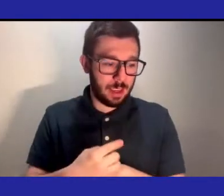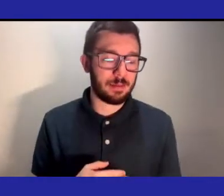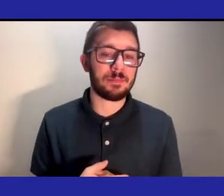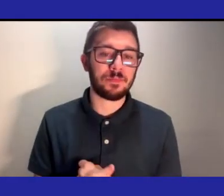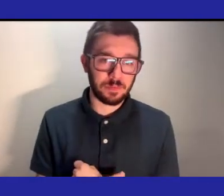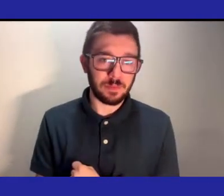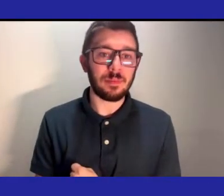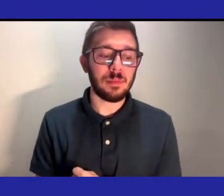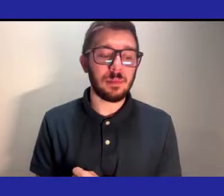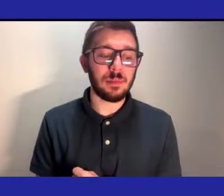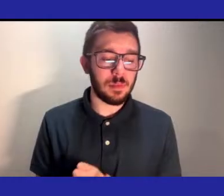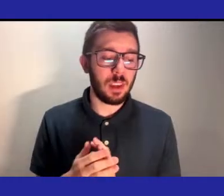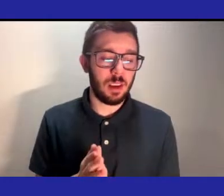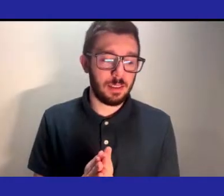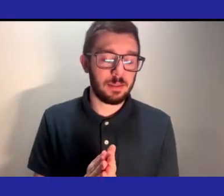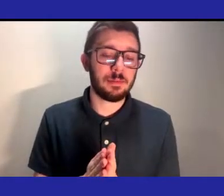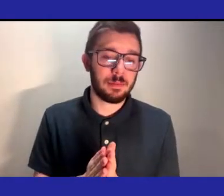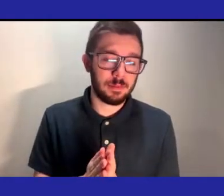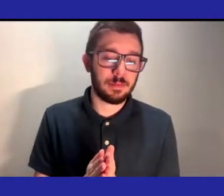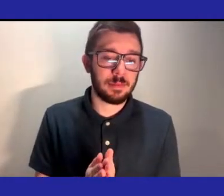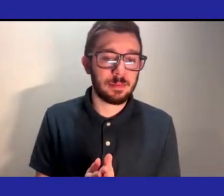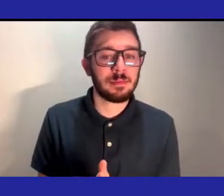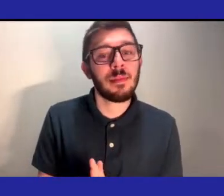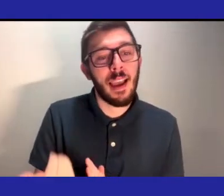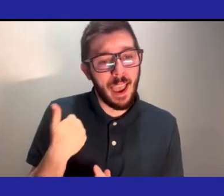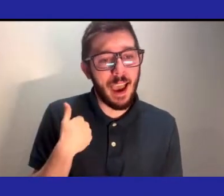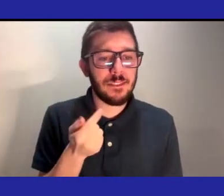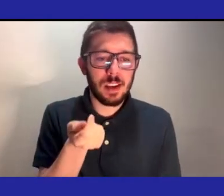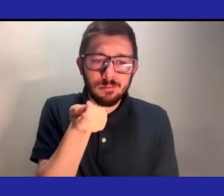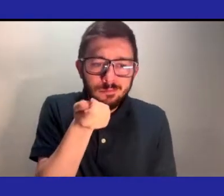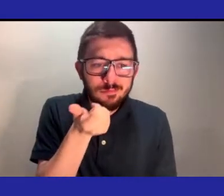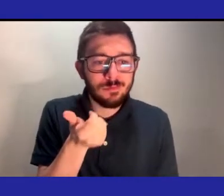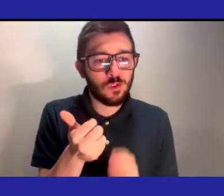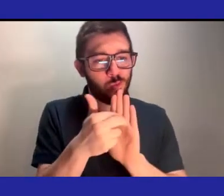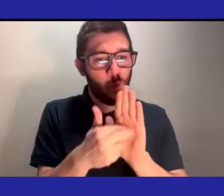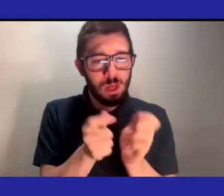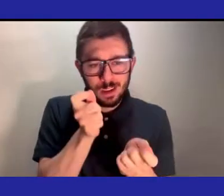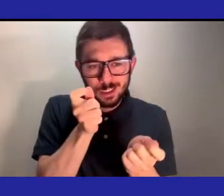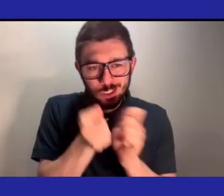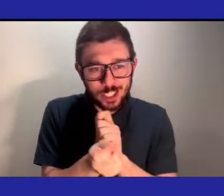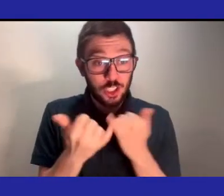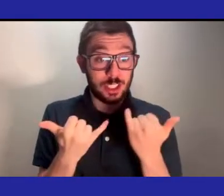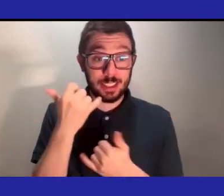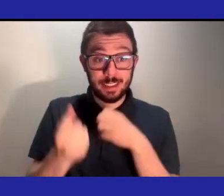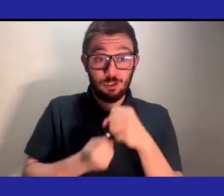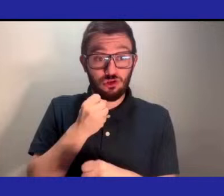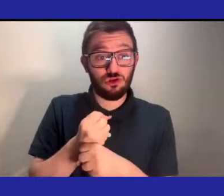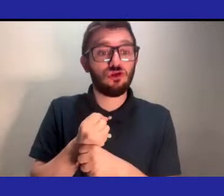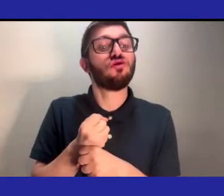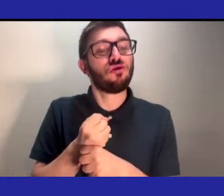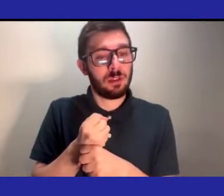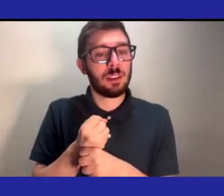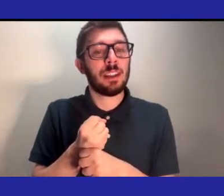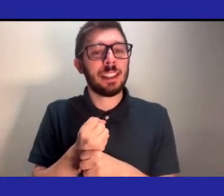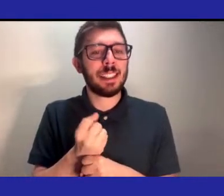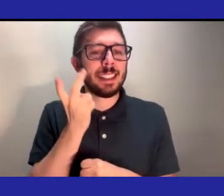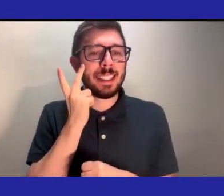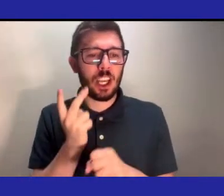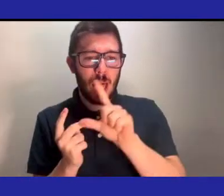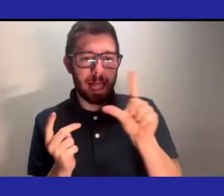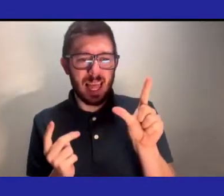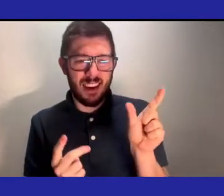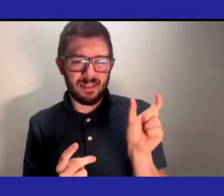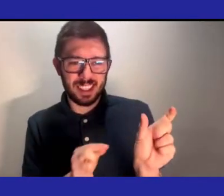There's a subtle rule change that took place this particular year, and it's in fine print on the left, but